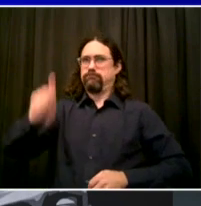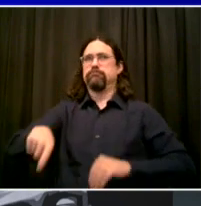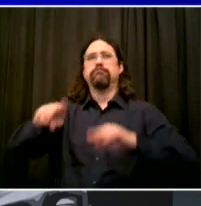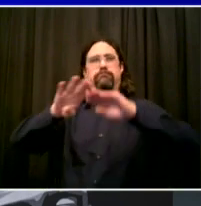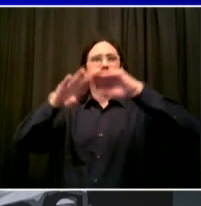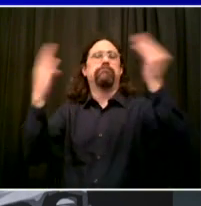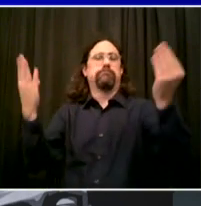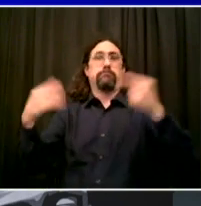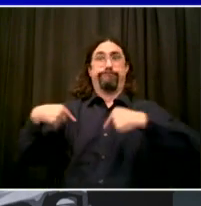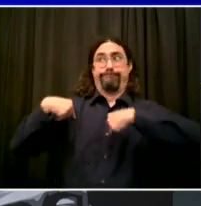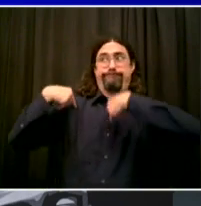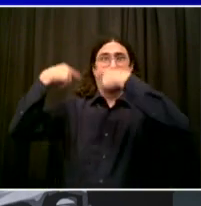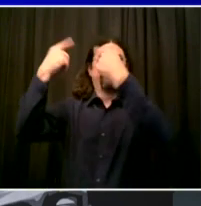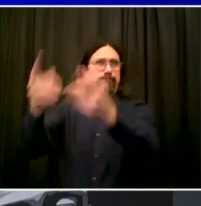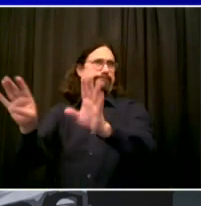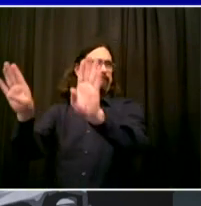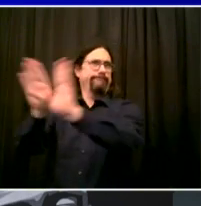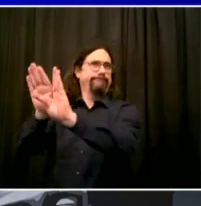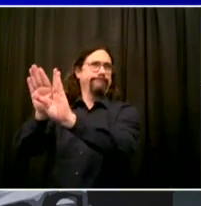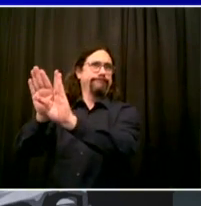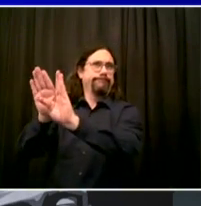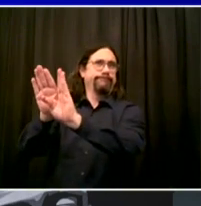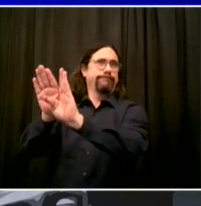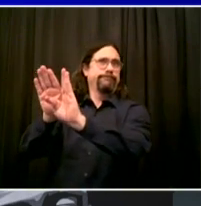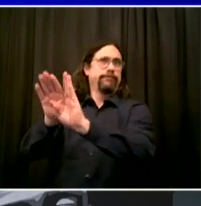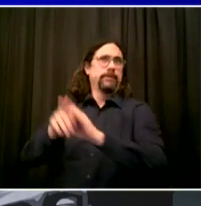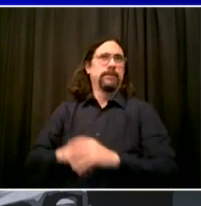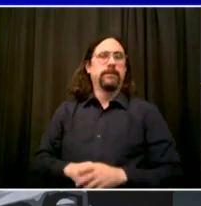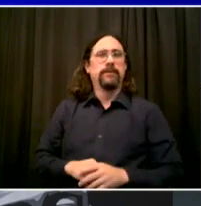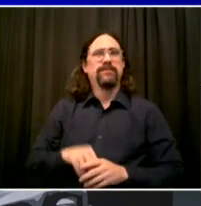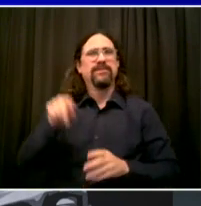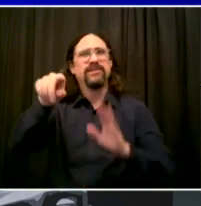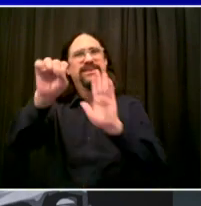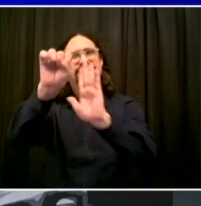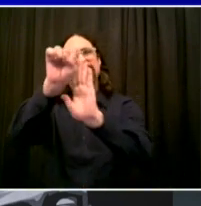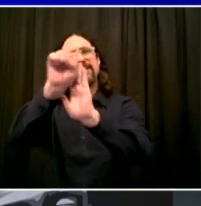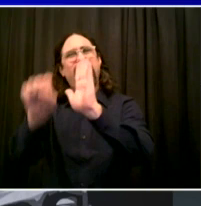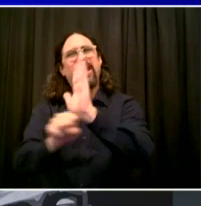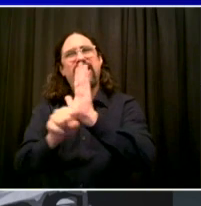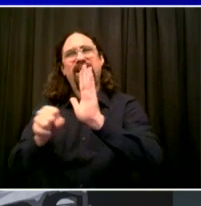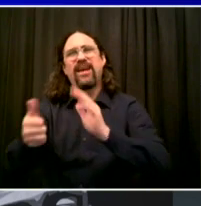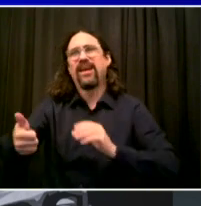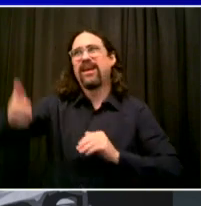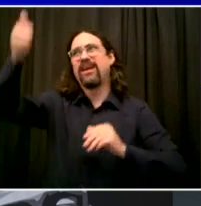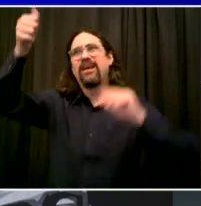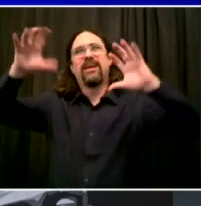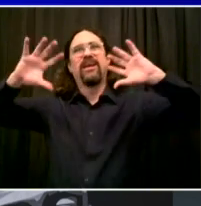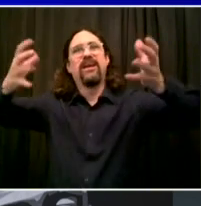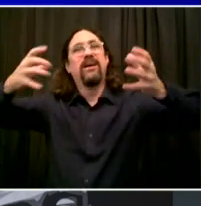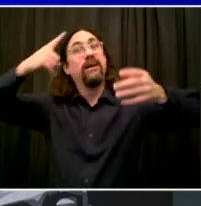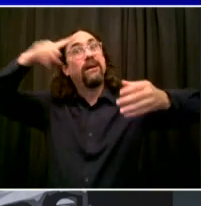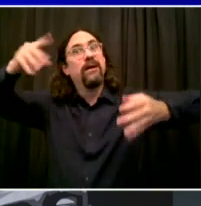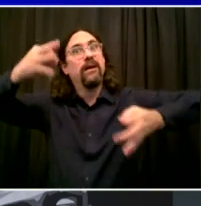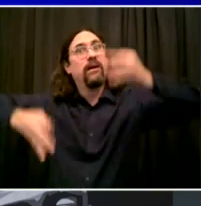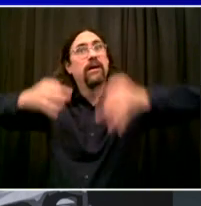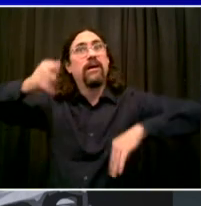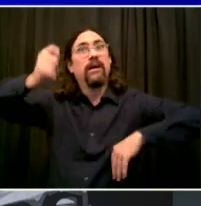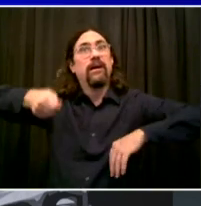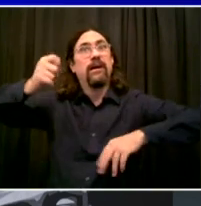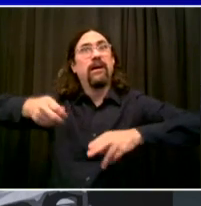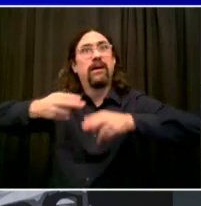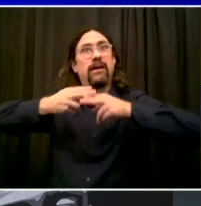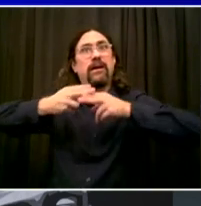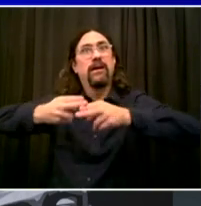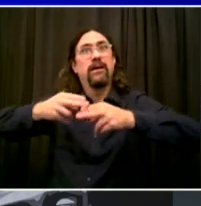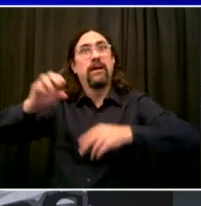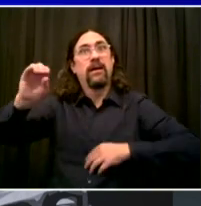court system to run again. We need it to be open next month as fully as humanly possible. Yes, we need to take every precaution for the